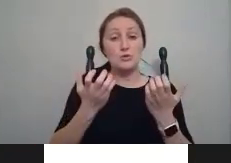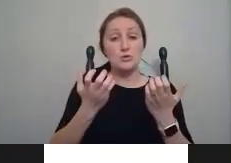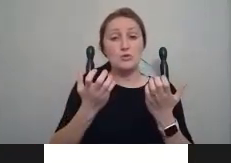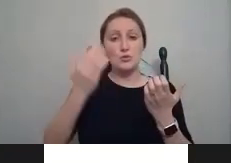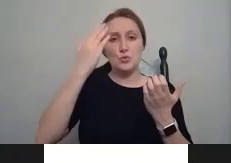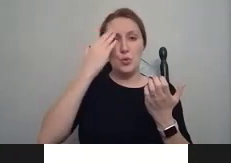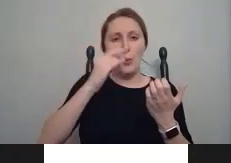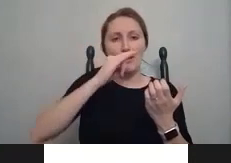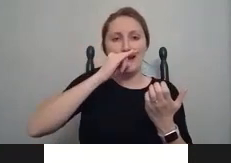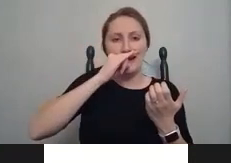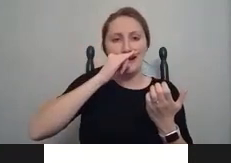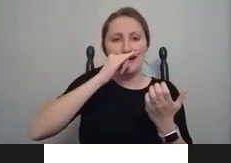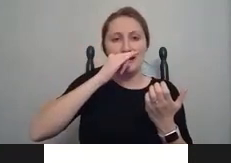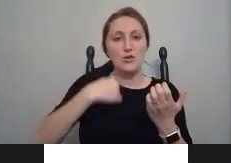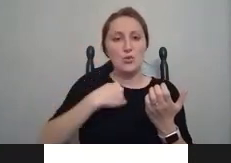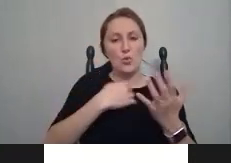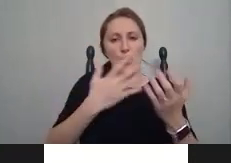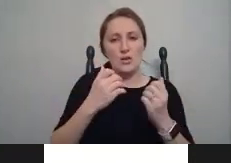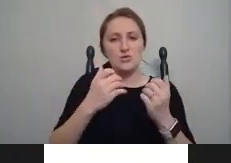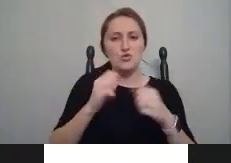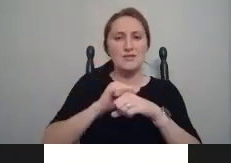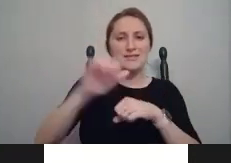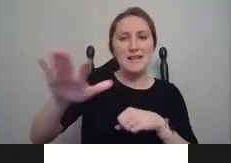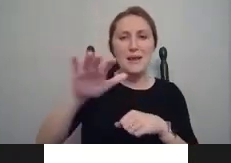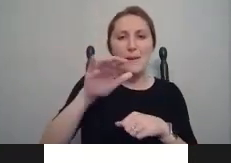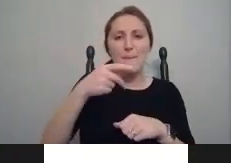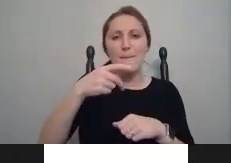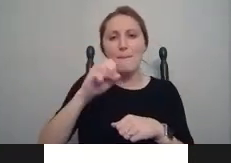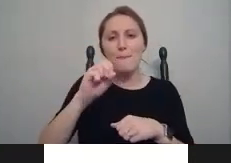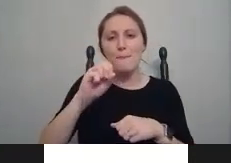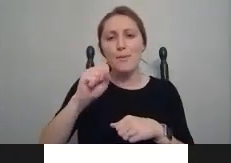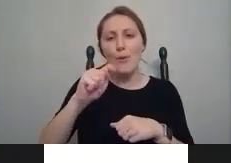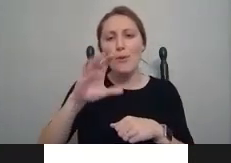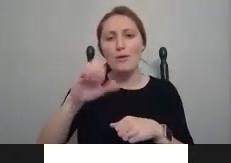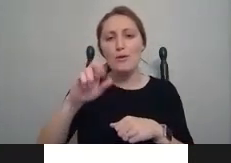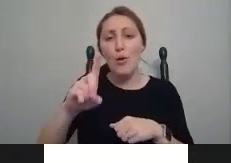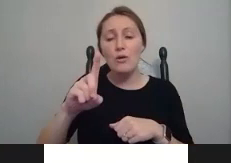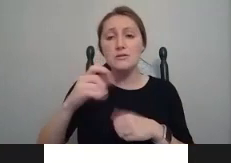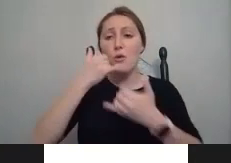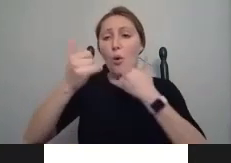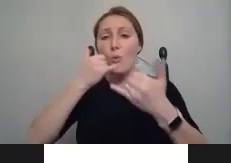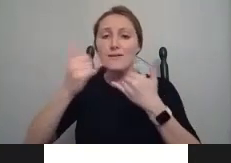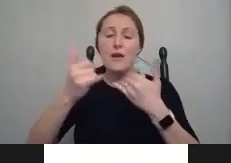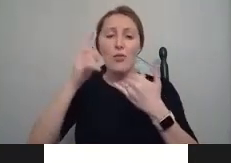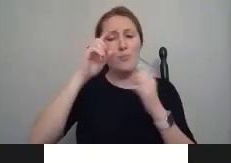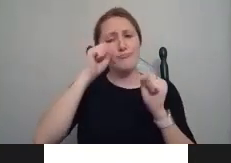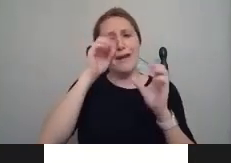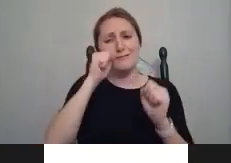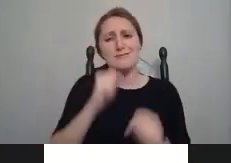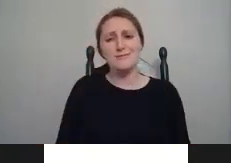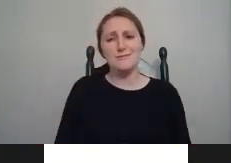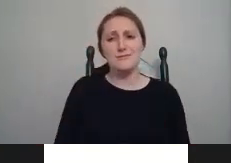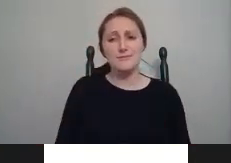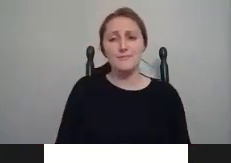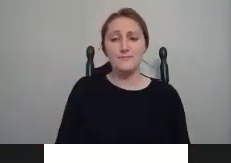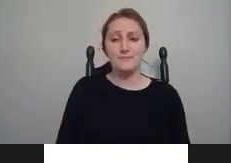our kids for sure because we want to send them postcards and start making phone calls, which I thought was just amazing. So I